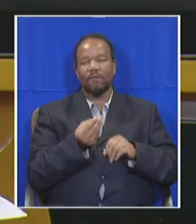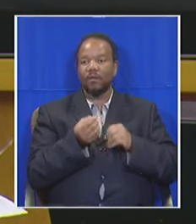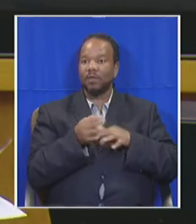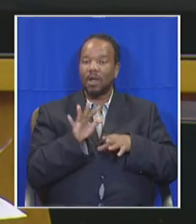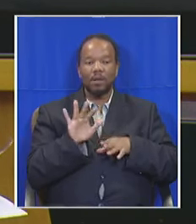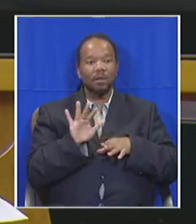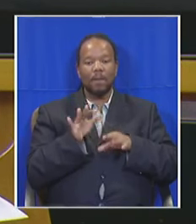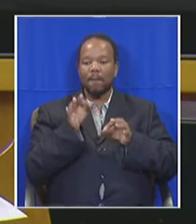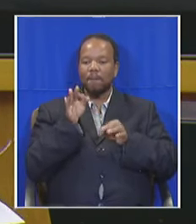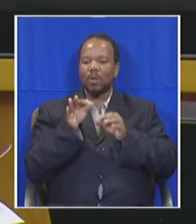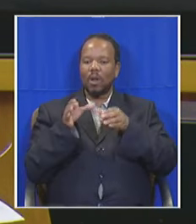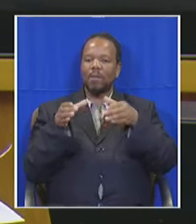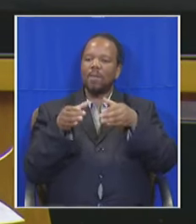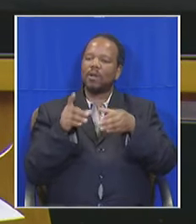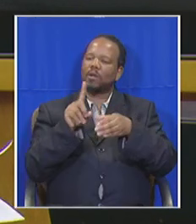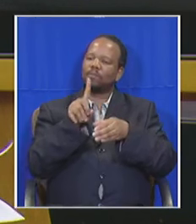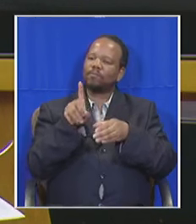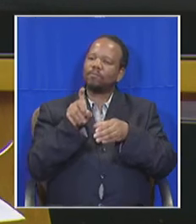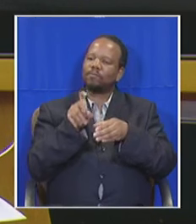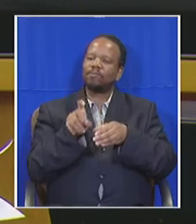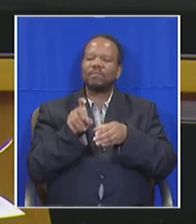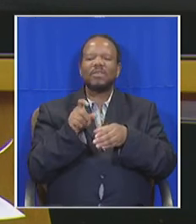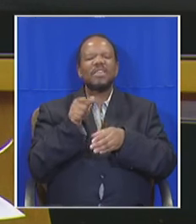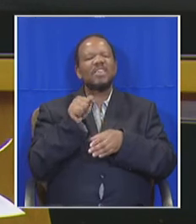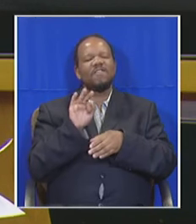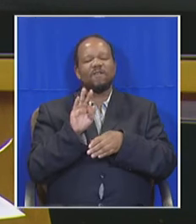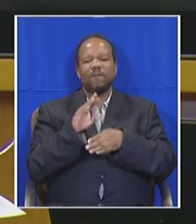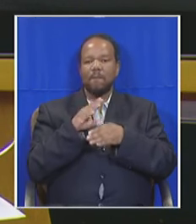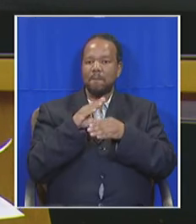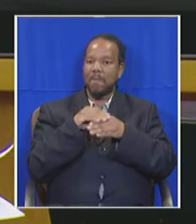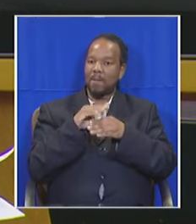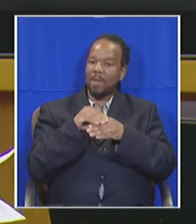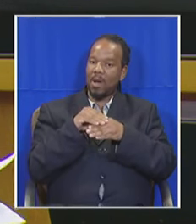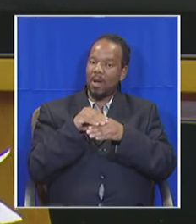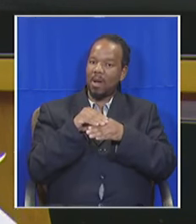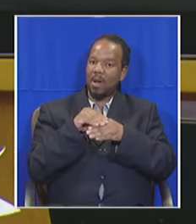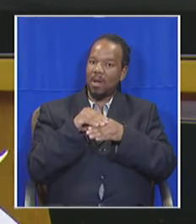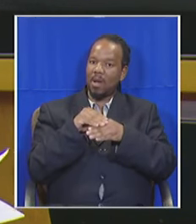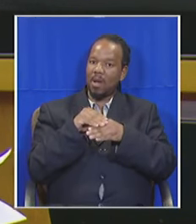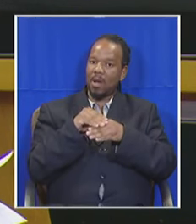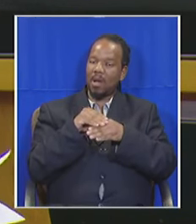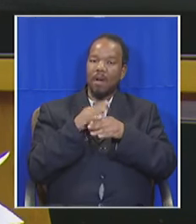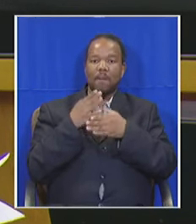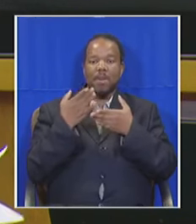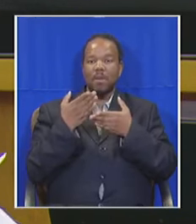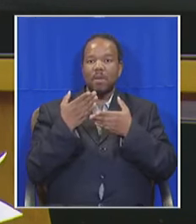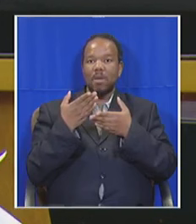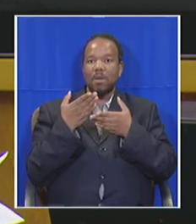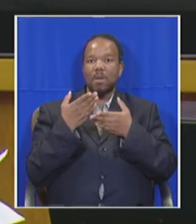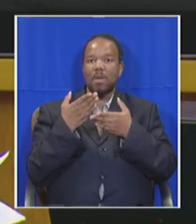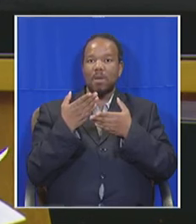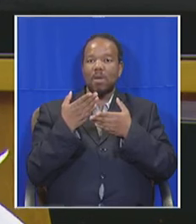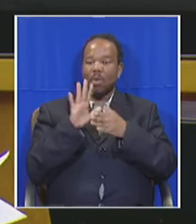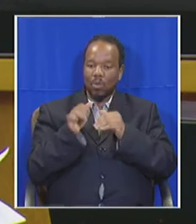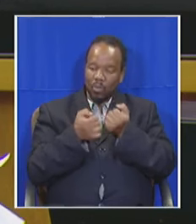political parties to expel members of their party who show themselves in favor